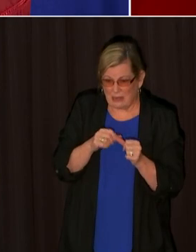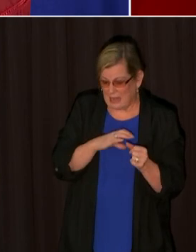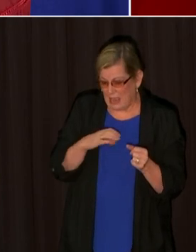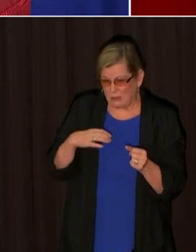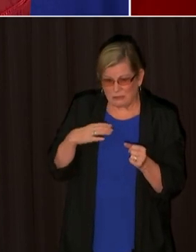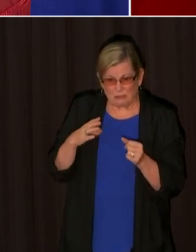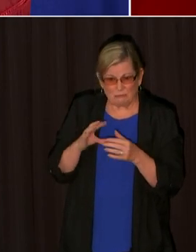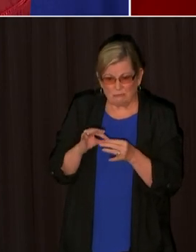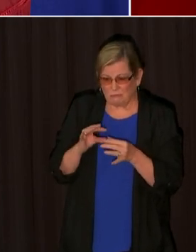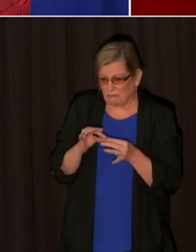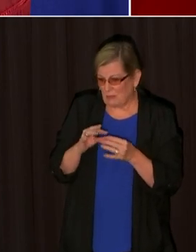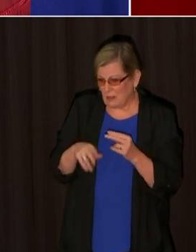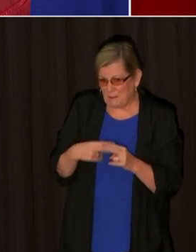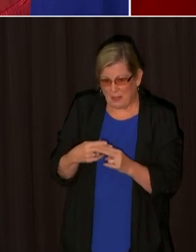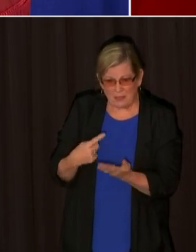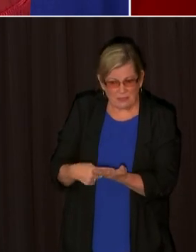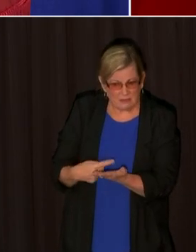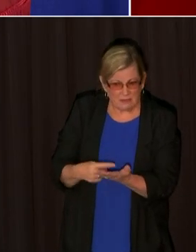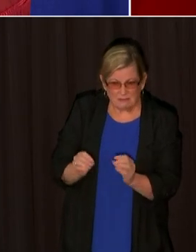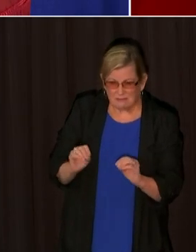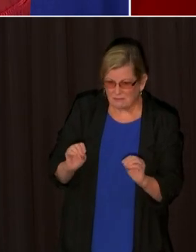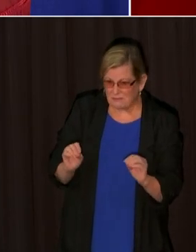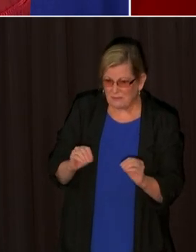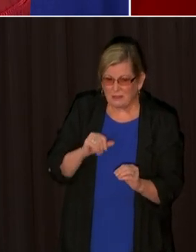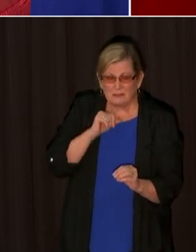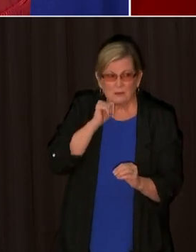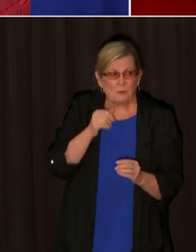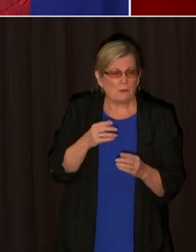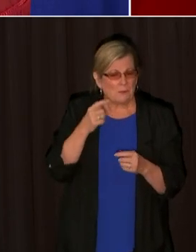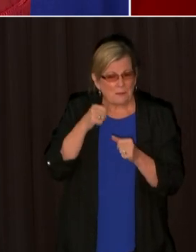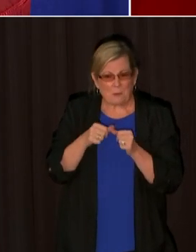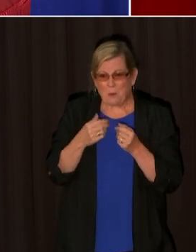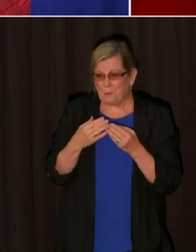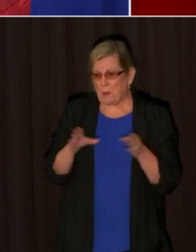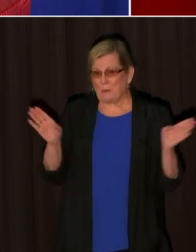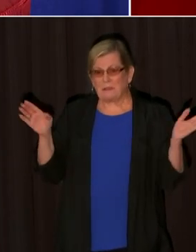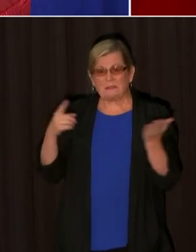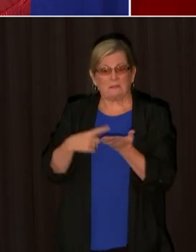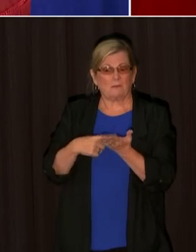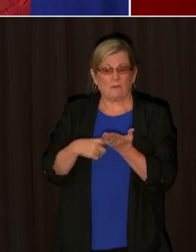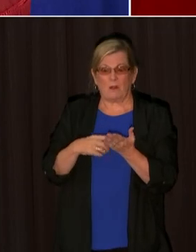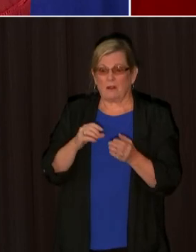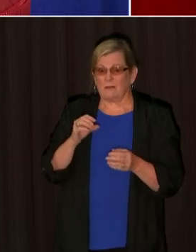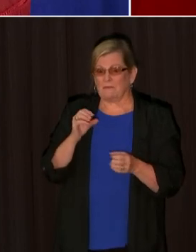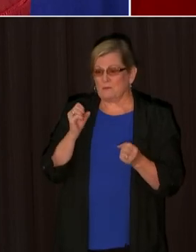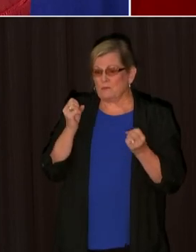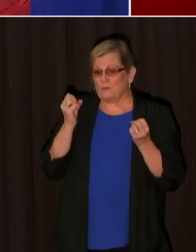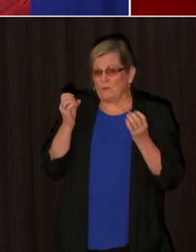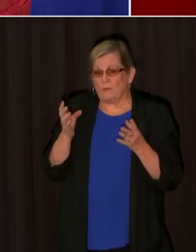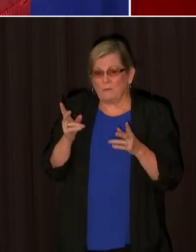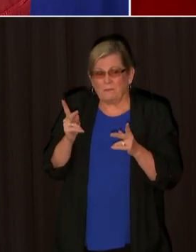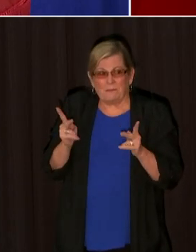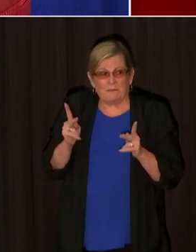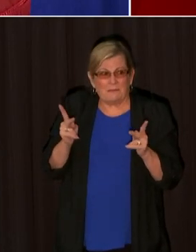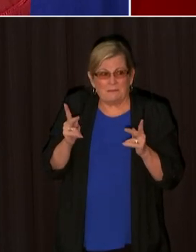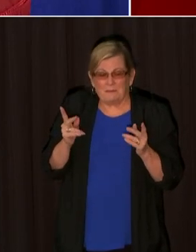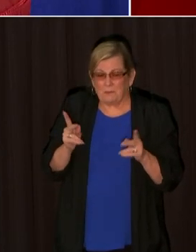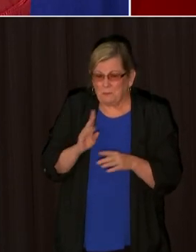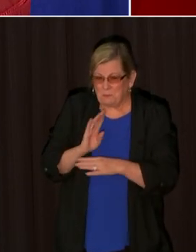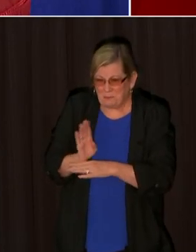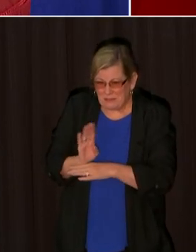I don't recall it being discussed publicly so that residents or small businesses could weigh